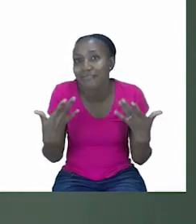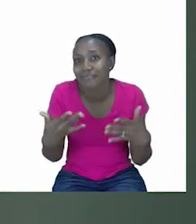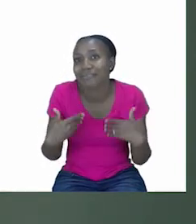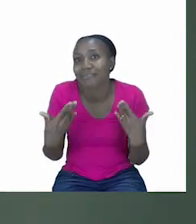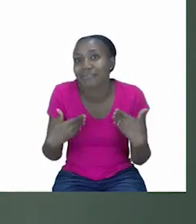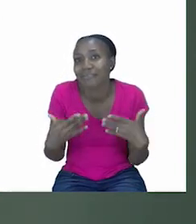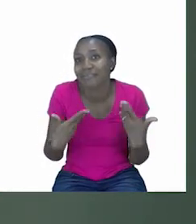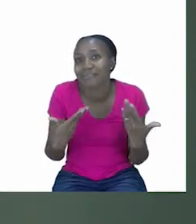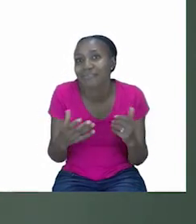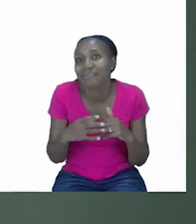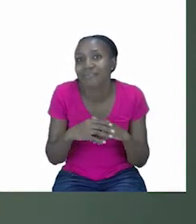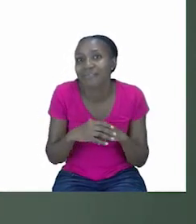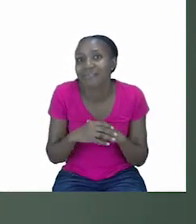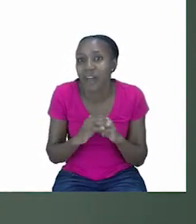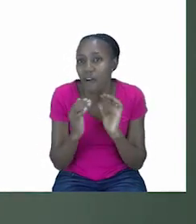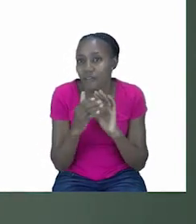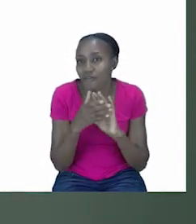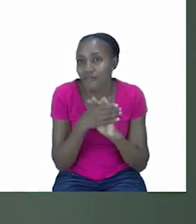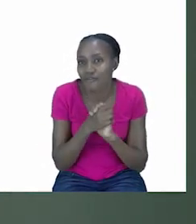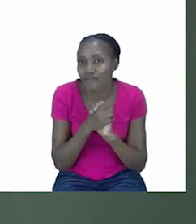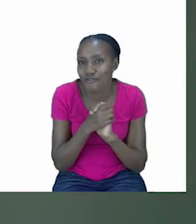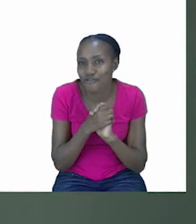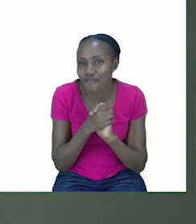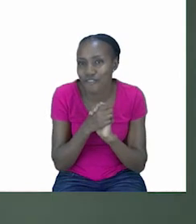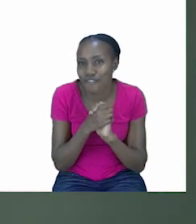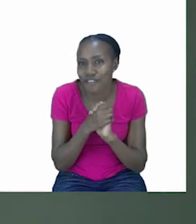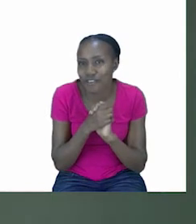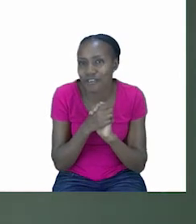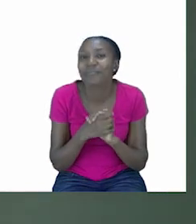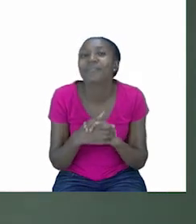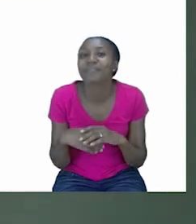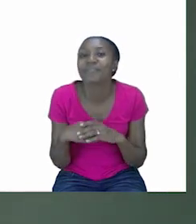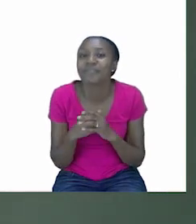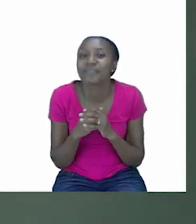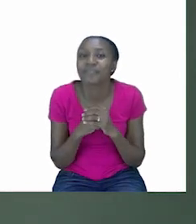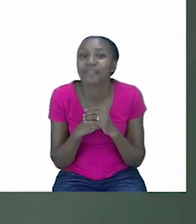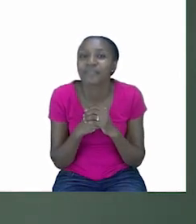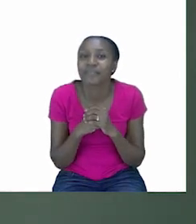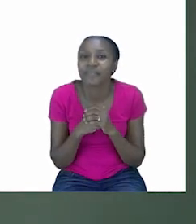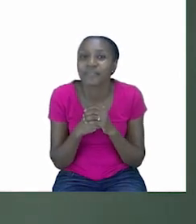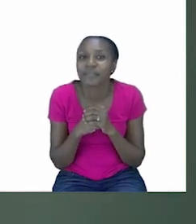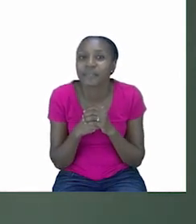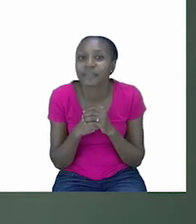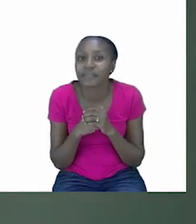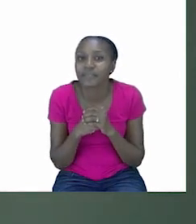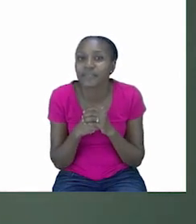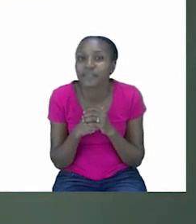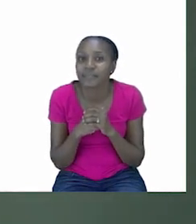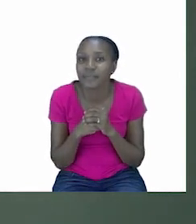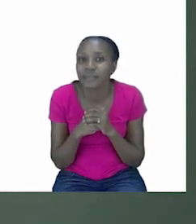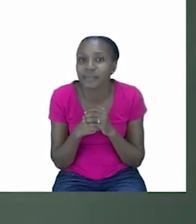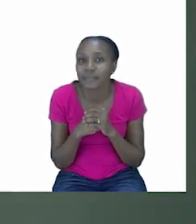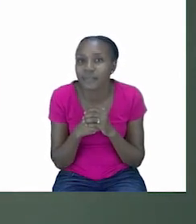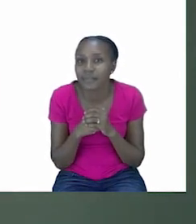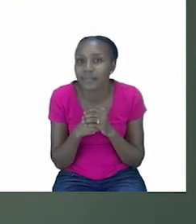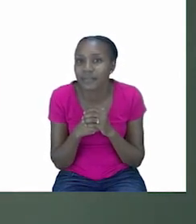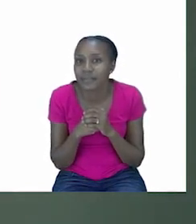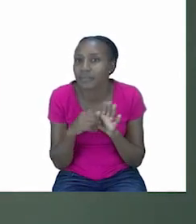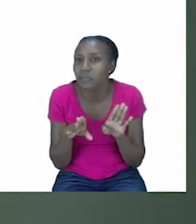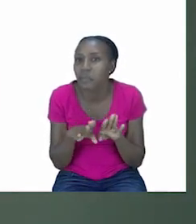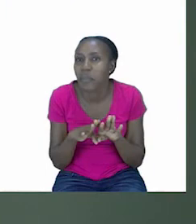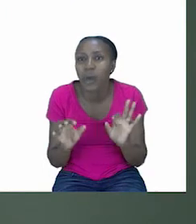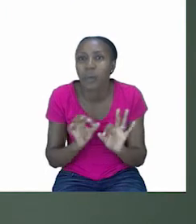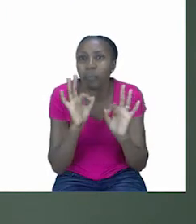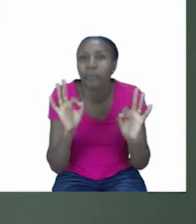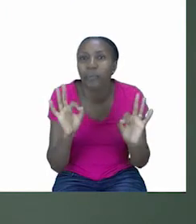their friend. Now you can use any colors you like and just make sure that it's beautiful and